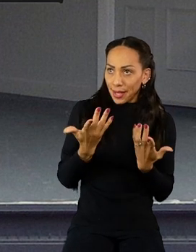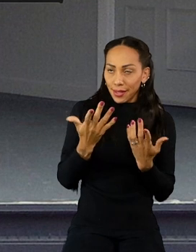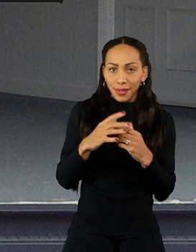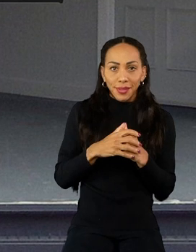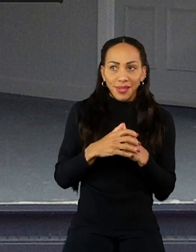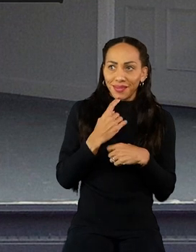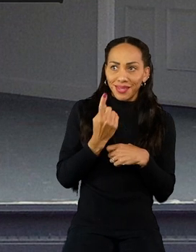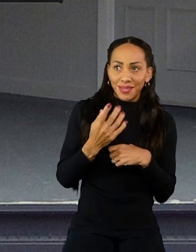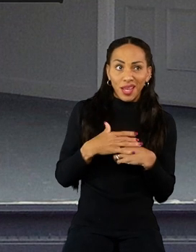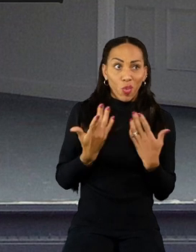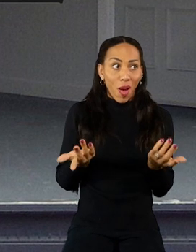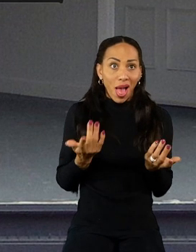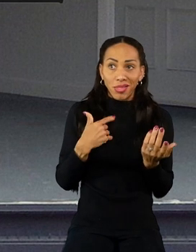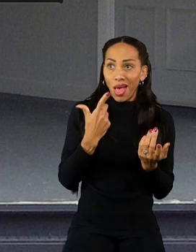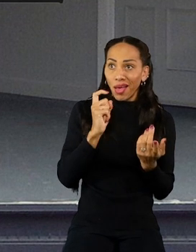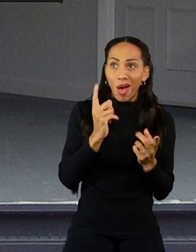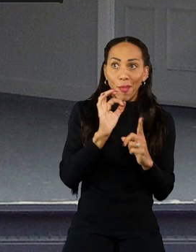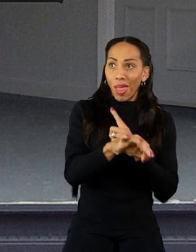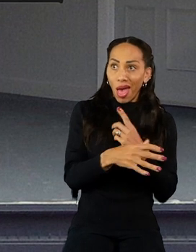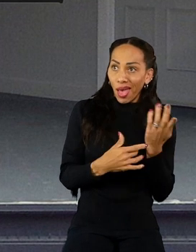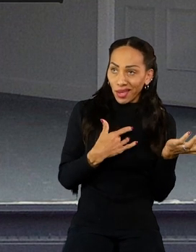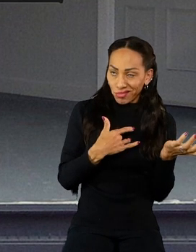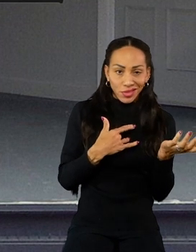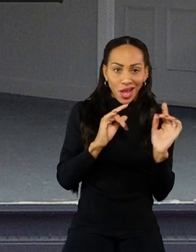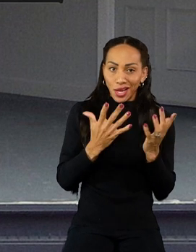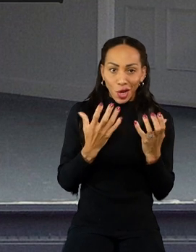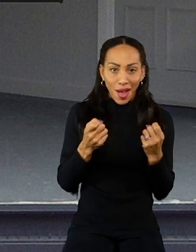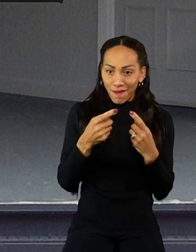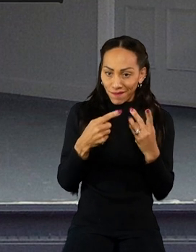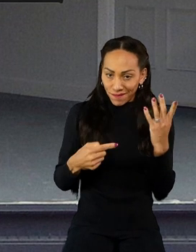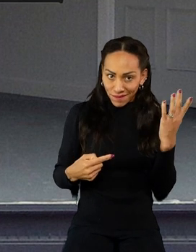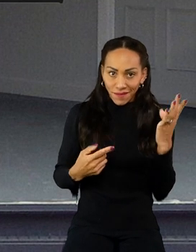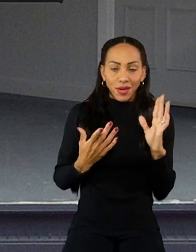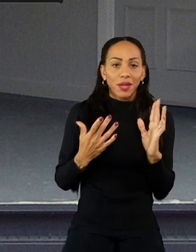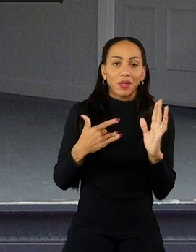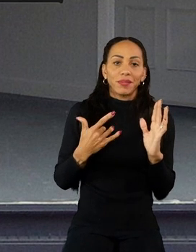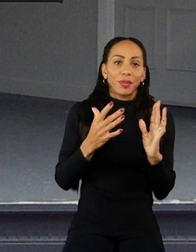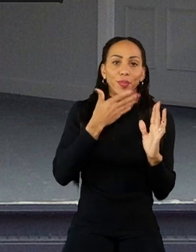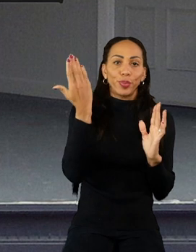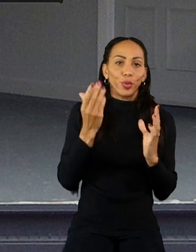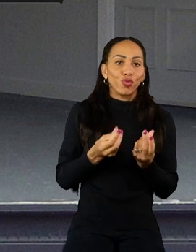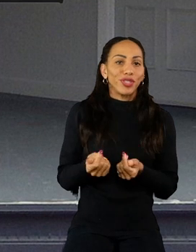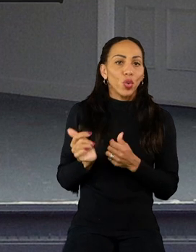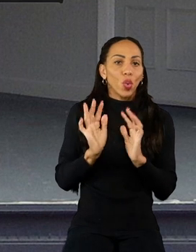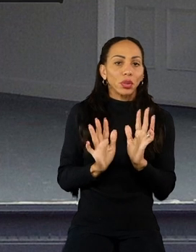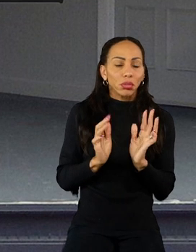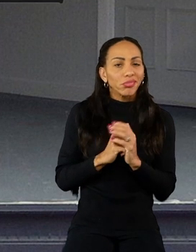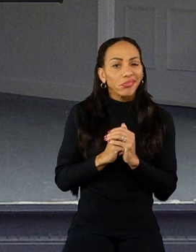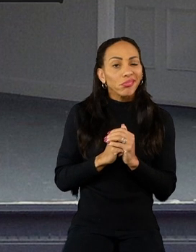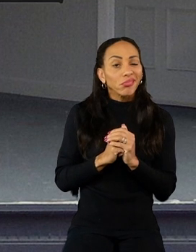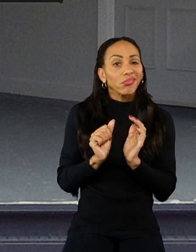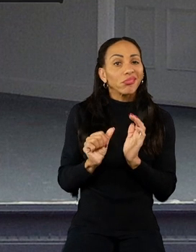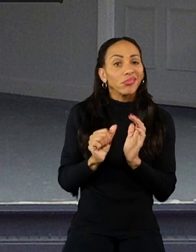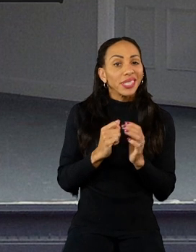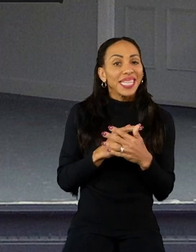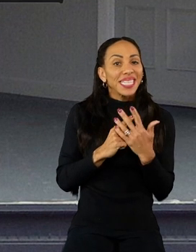to a PC, of course, they might just be like, "Well, I can't apply because I don't have the resource. Like, I have a